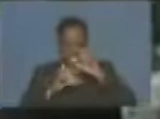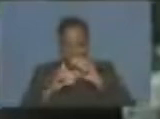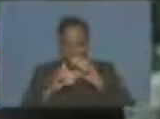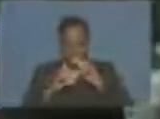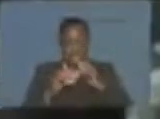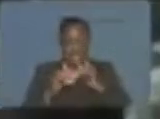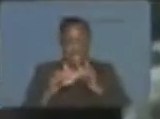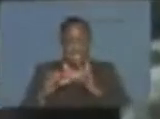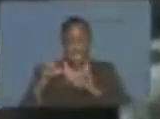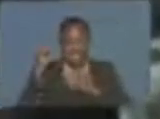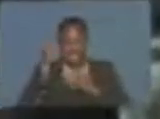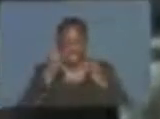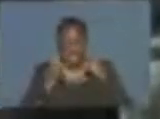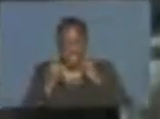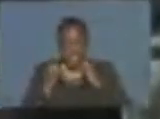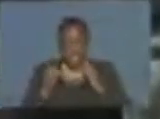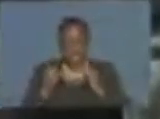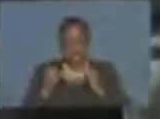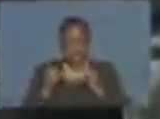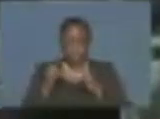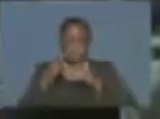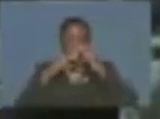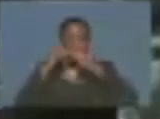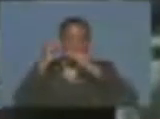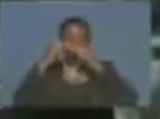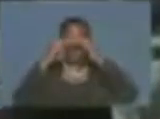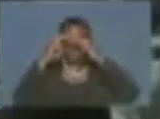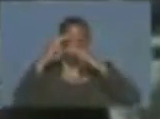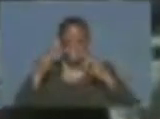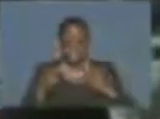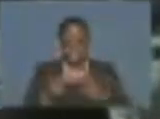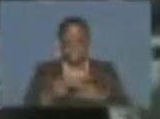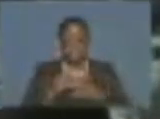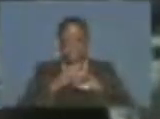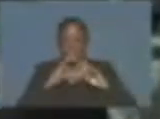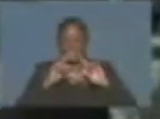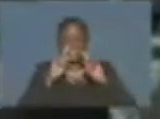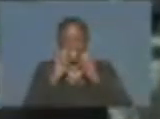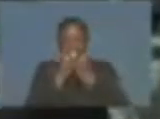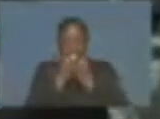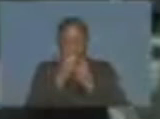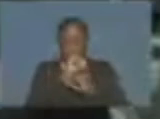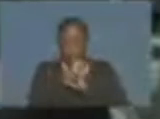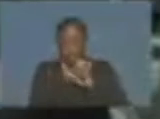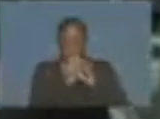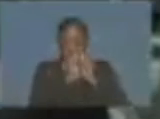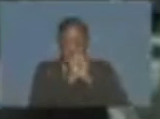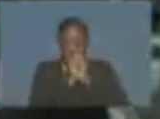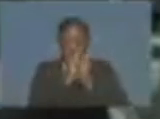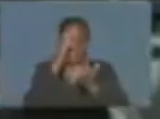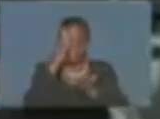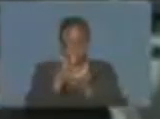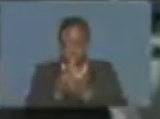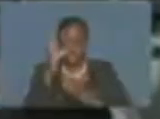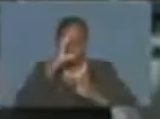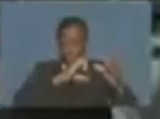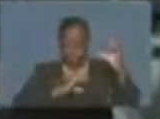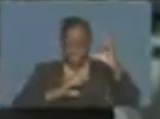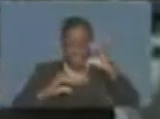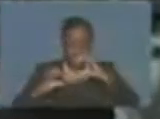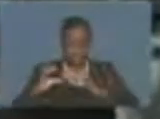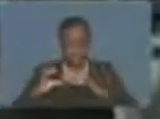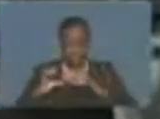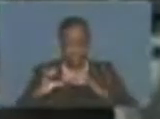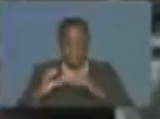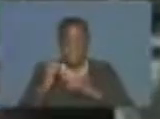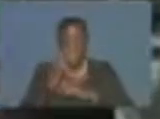for social and neighborhood development is not a singular effort. It's a team effort. And we have the true realization